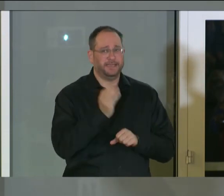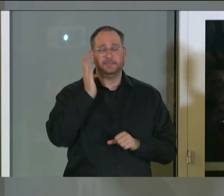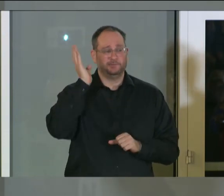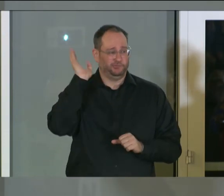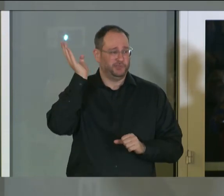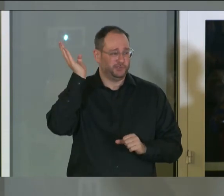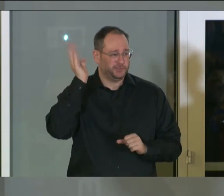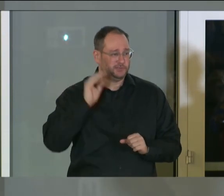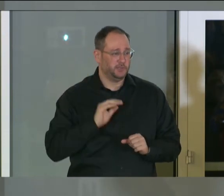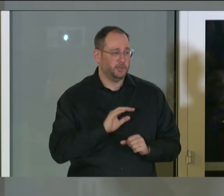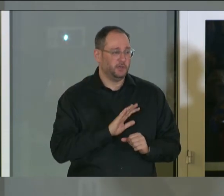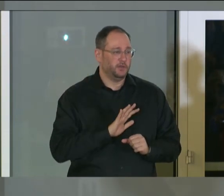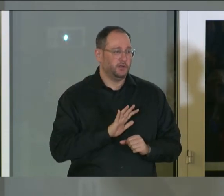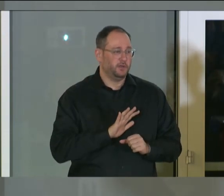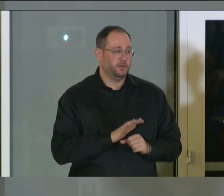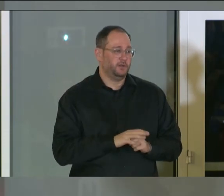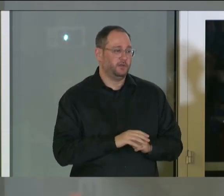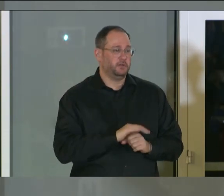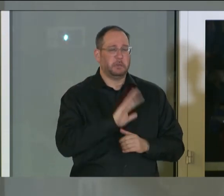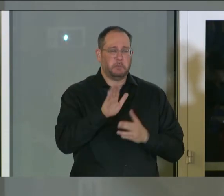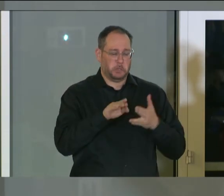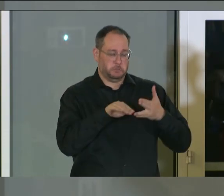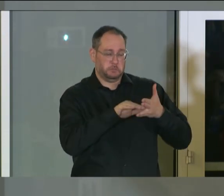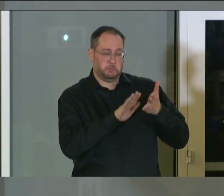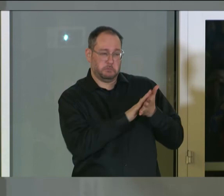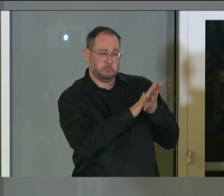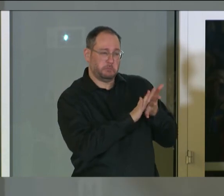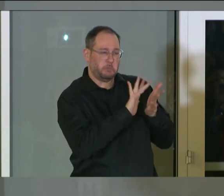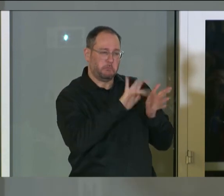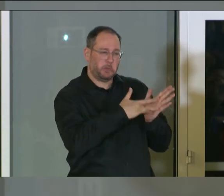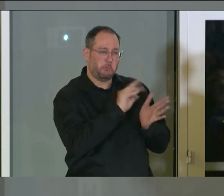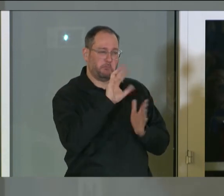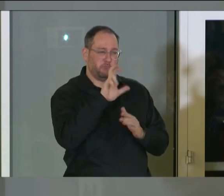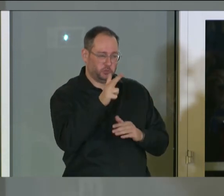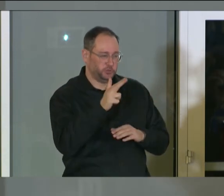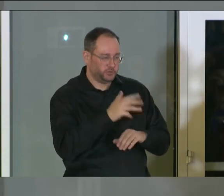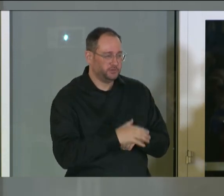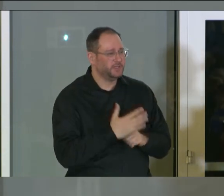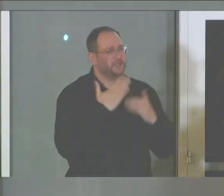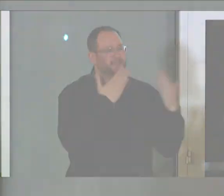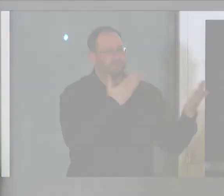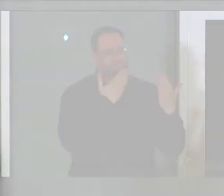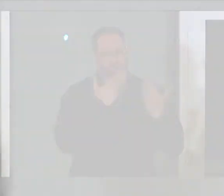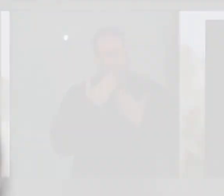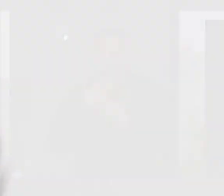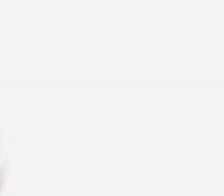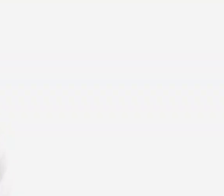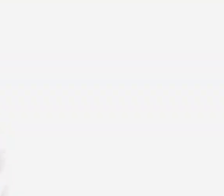mid-March, and we look forward to seeing you across all 8 wards. Thank you. Be safe, everybody.